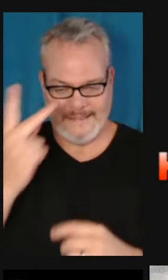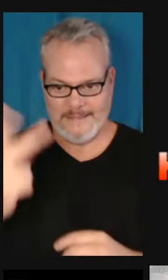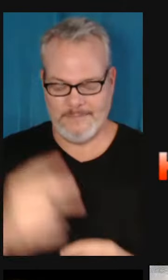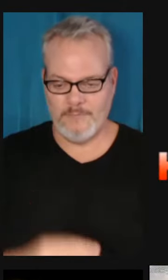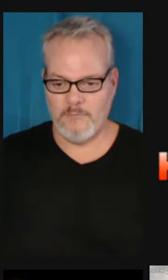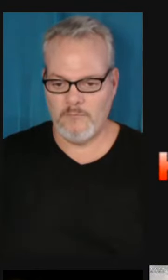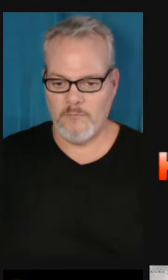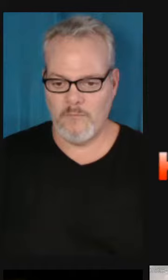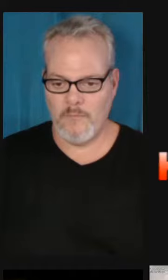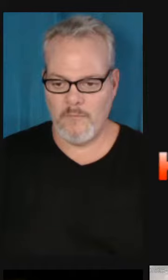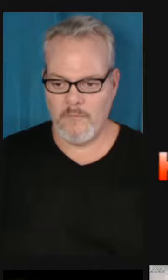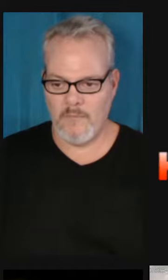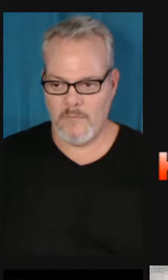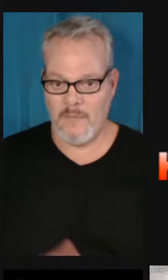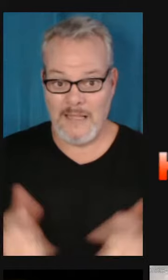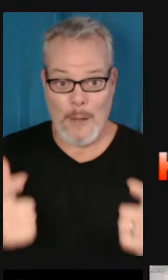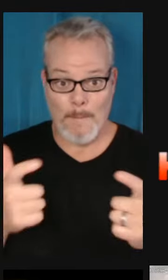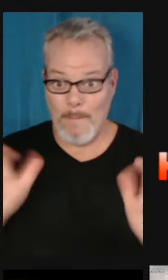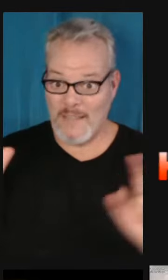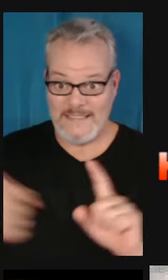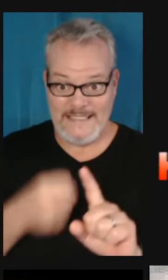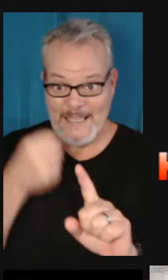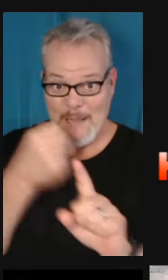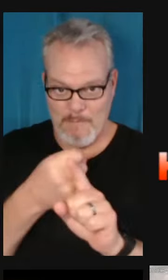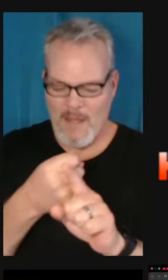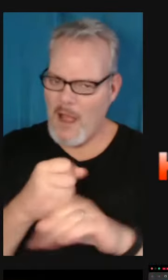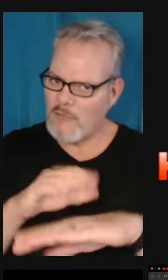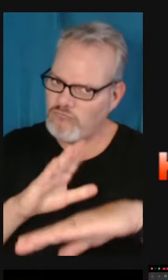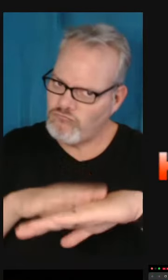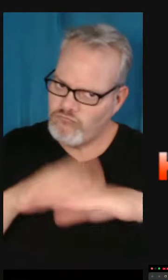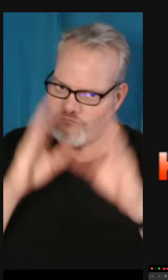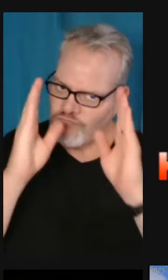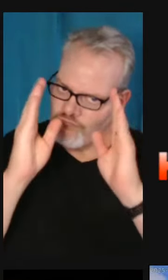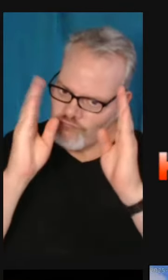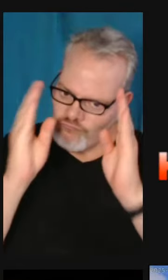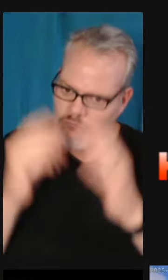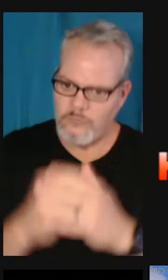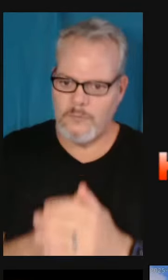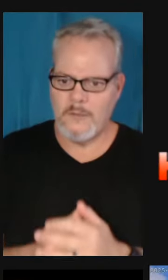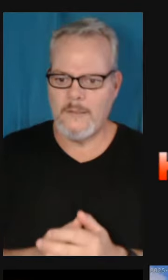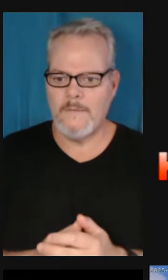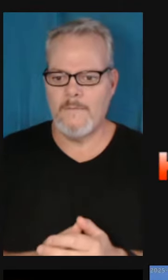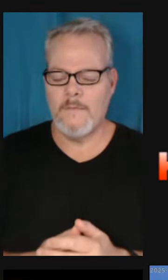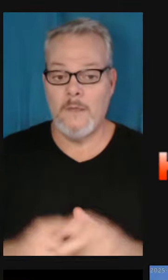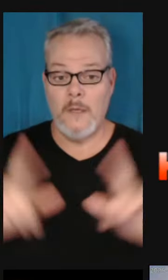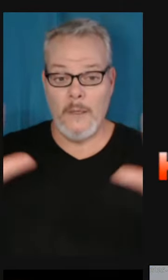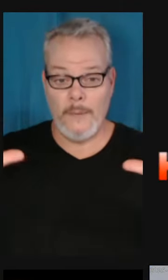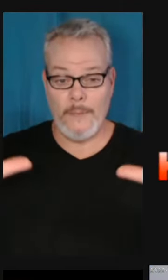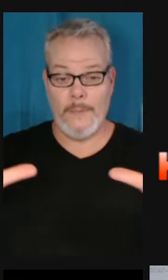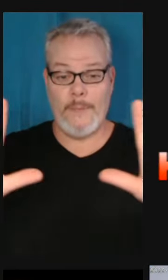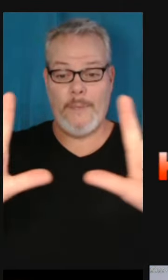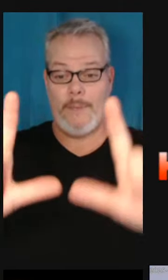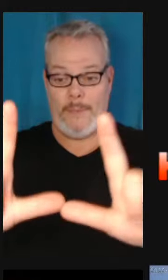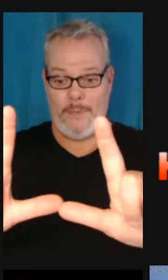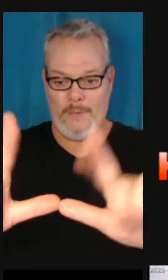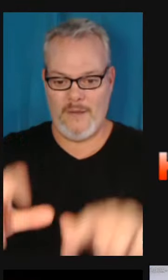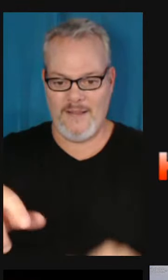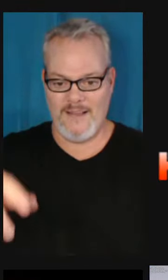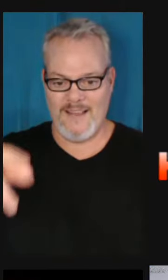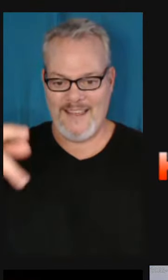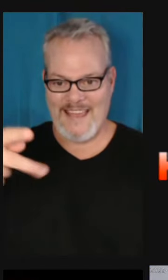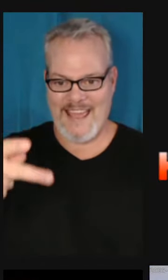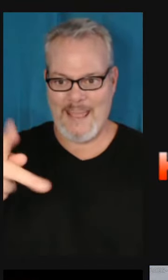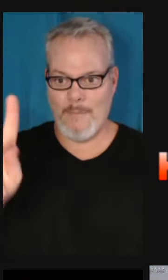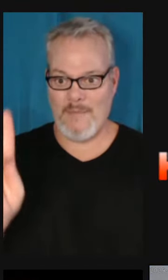So that is the biggest impact to be aware of here. And finally, the most zoomed out view, the KP camera from the side of